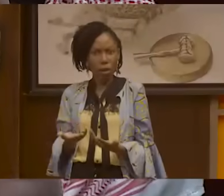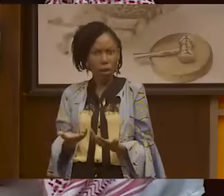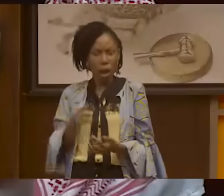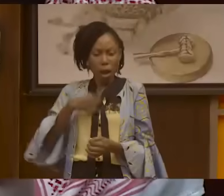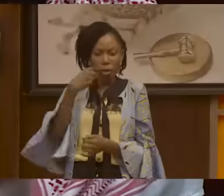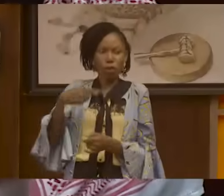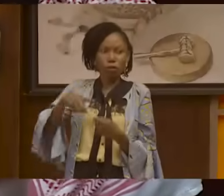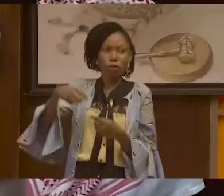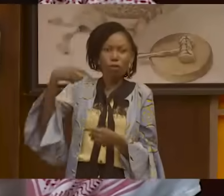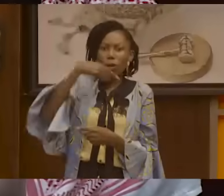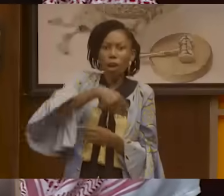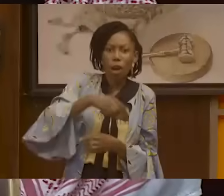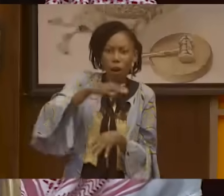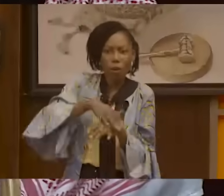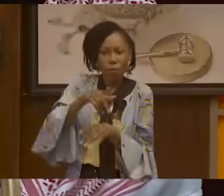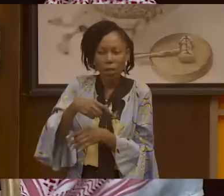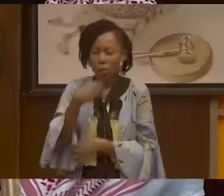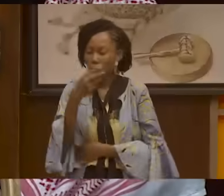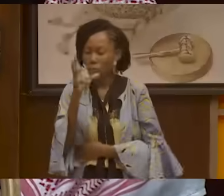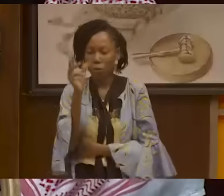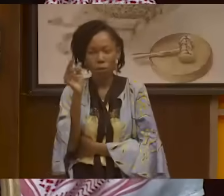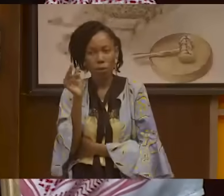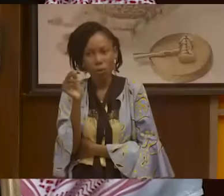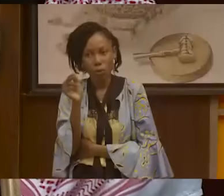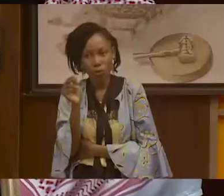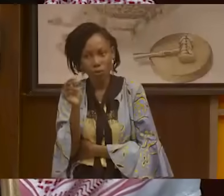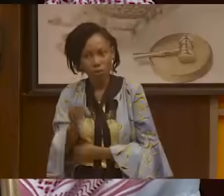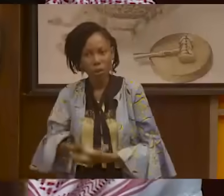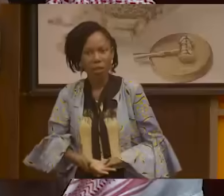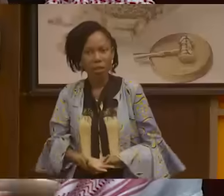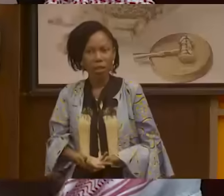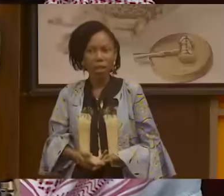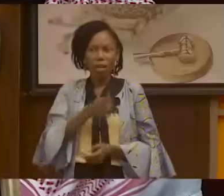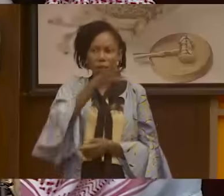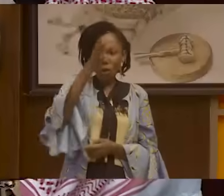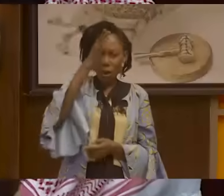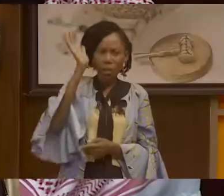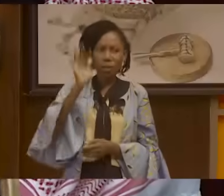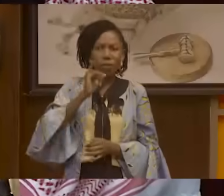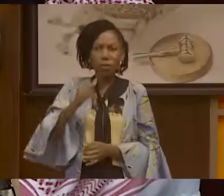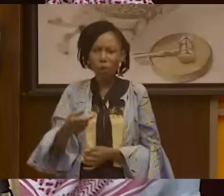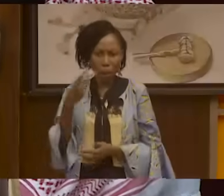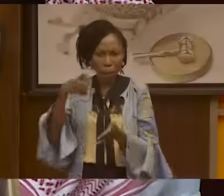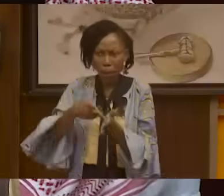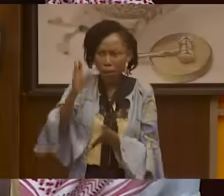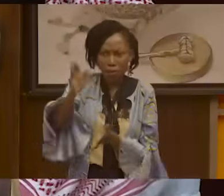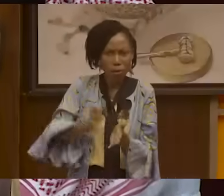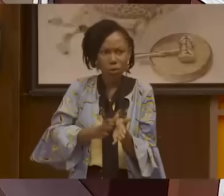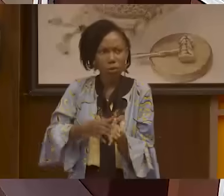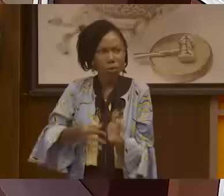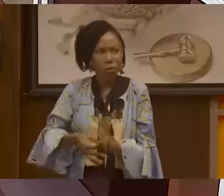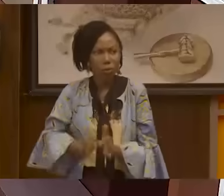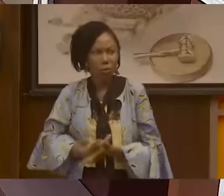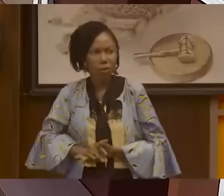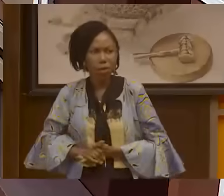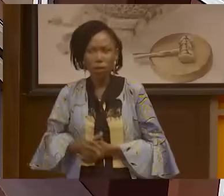do something for you. And I said, you will not see him. Maybe he's not even paying your school fee. So what's the need? So